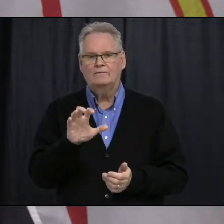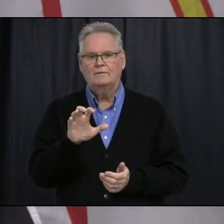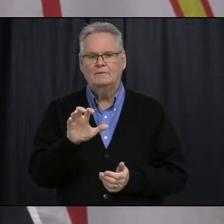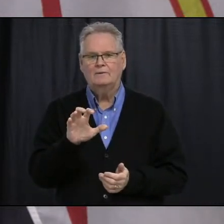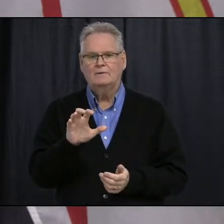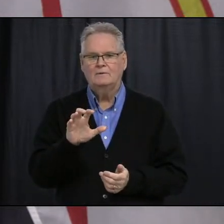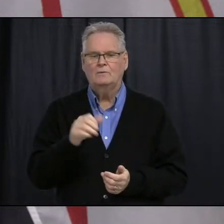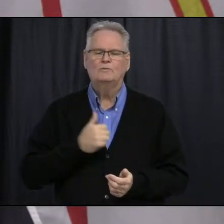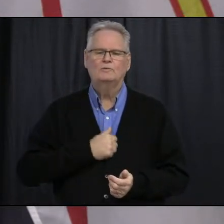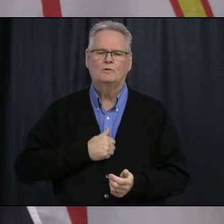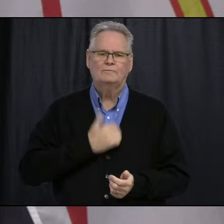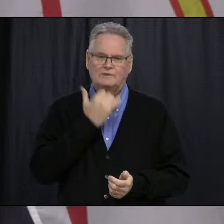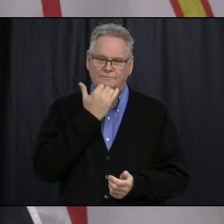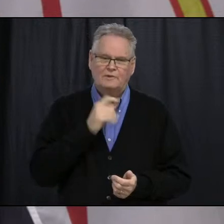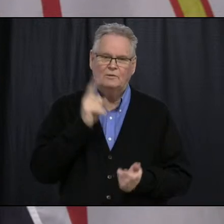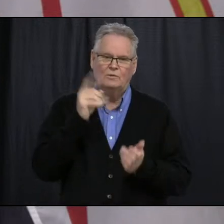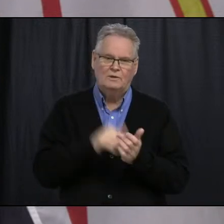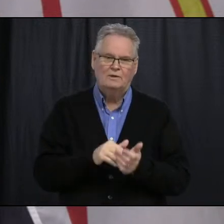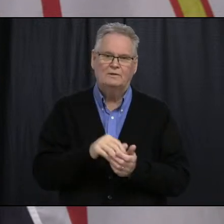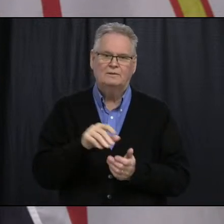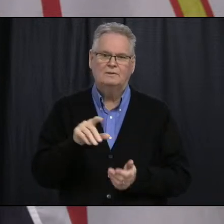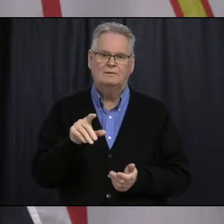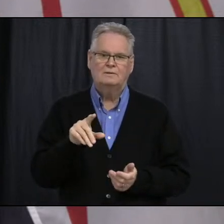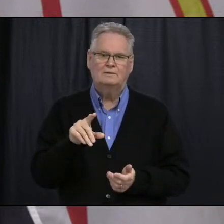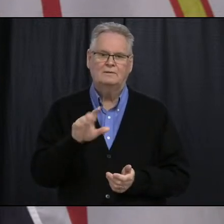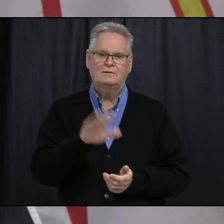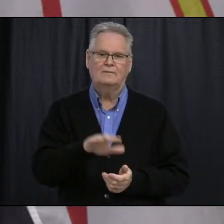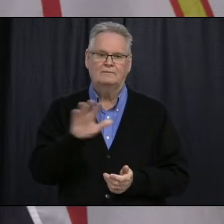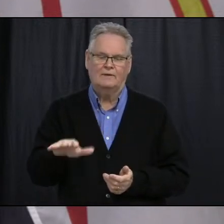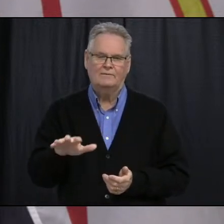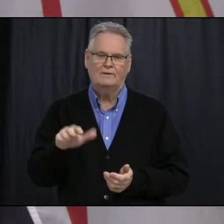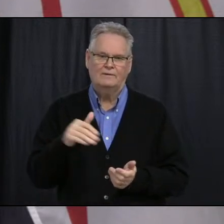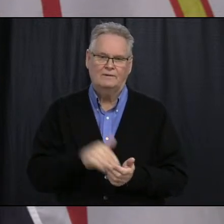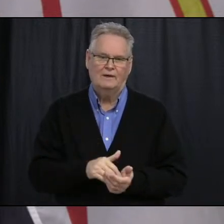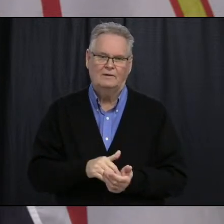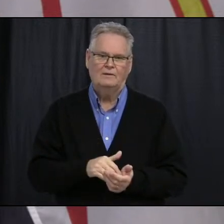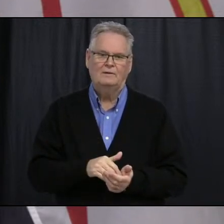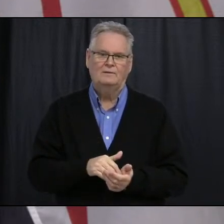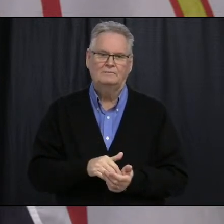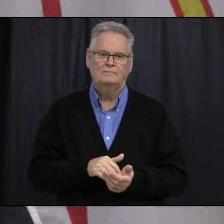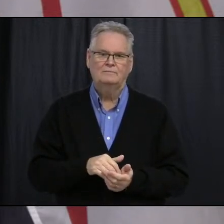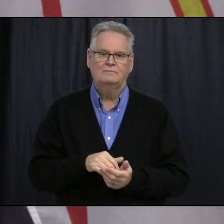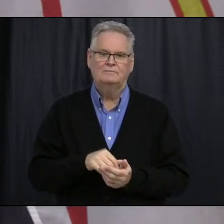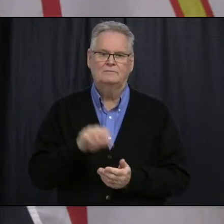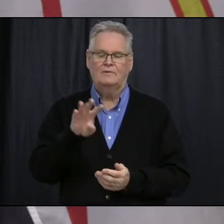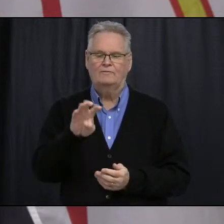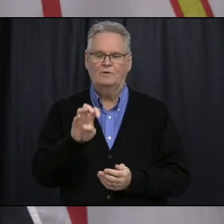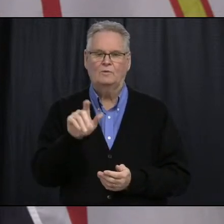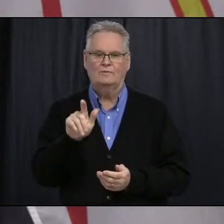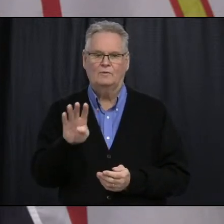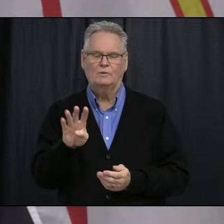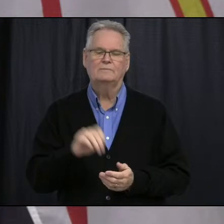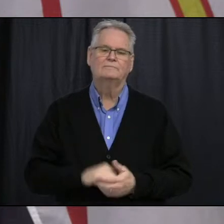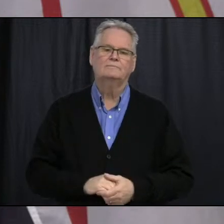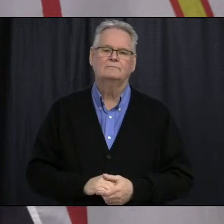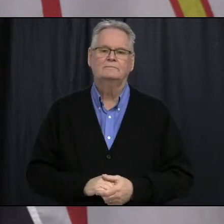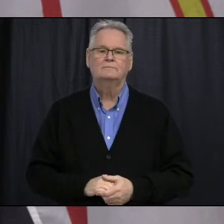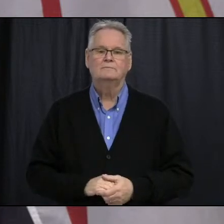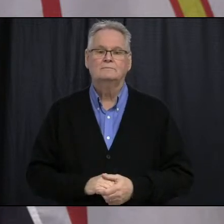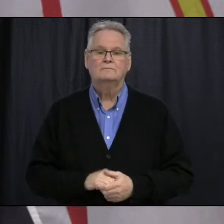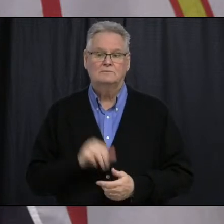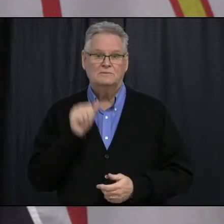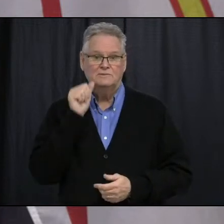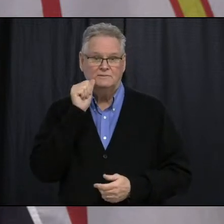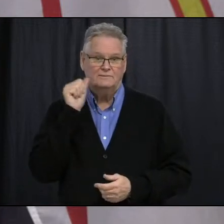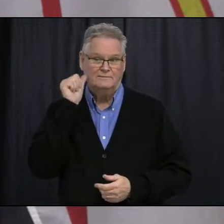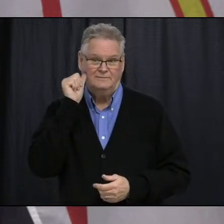Effective yesterday, we entered the transition phase of our reopening plan, easing some outdoor restrictions within the province.